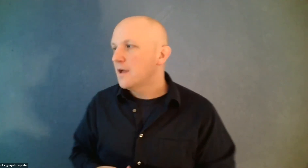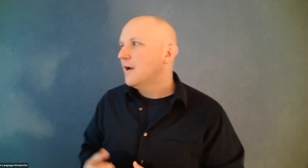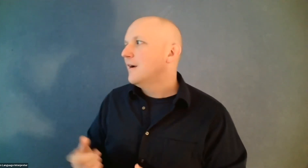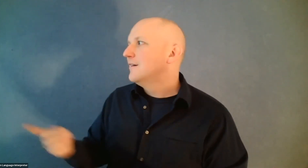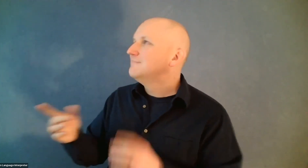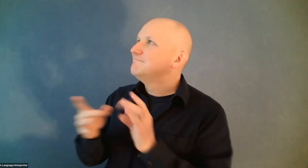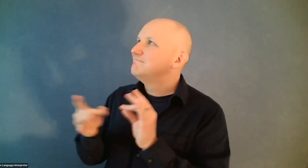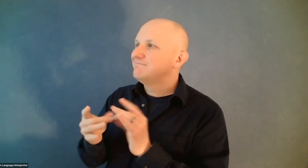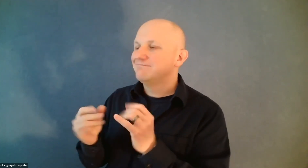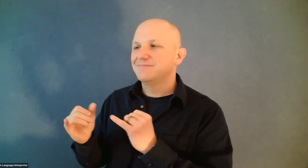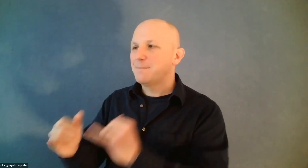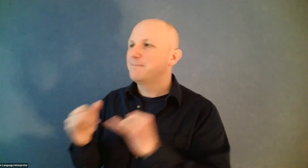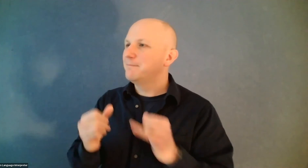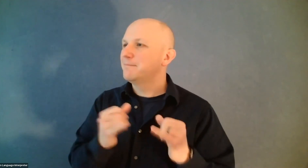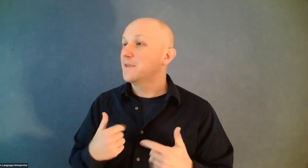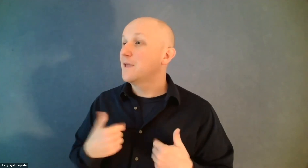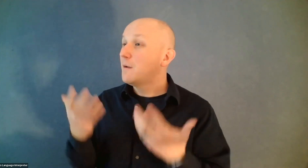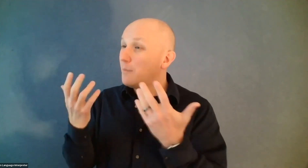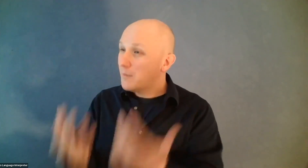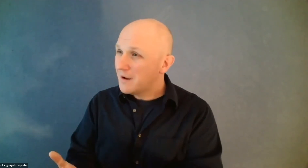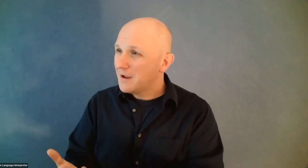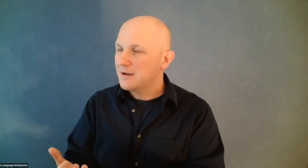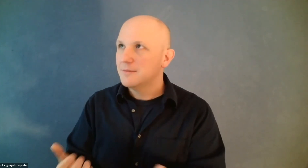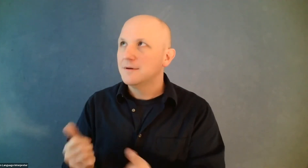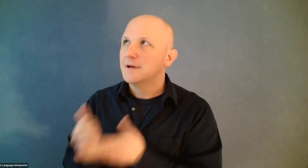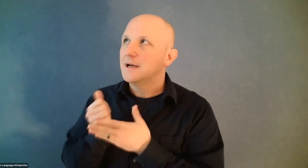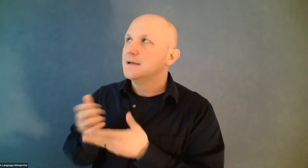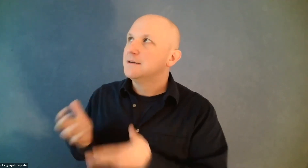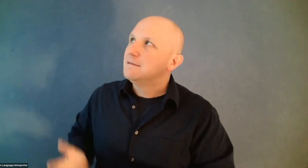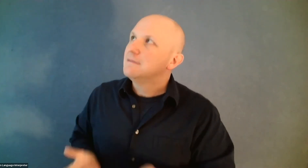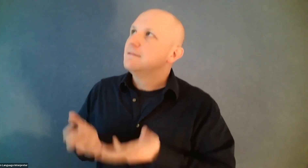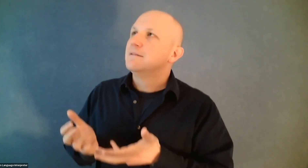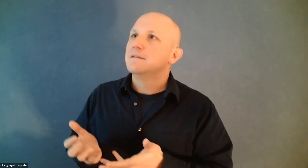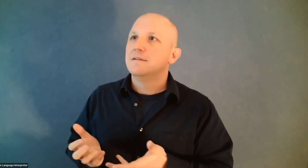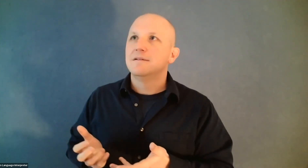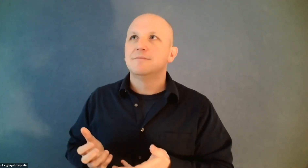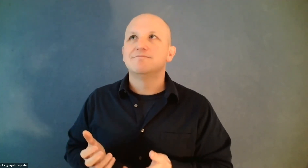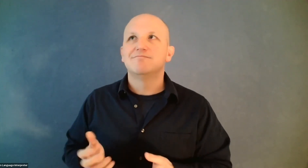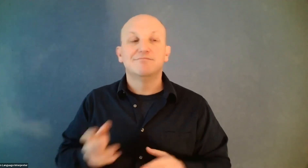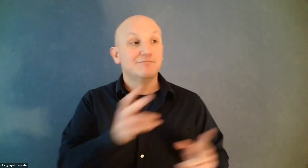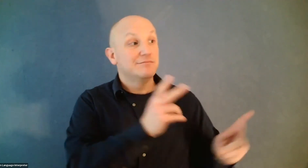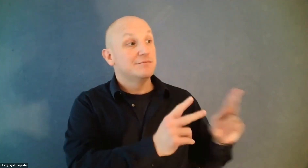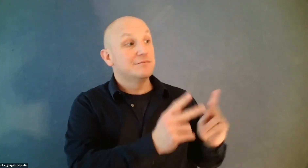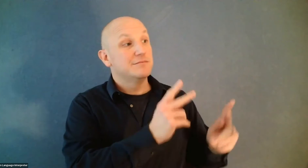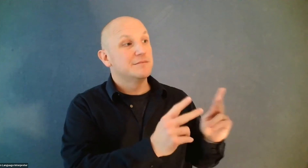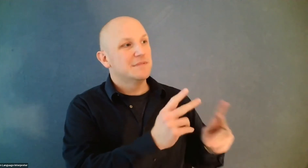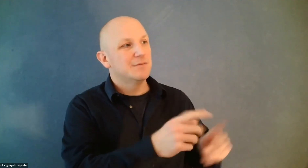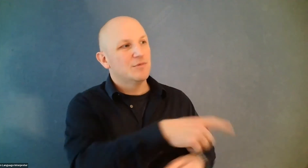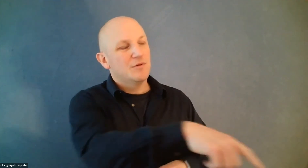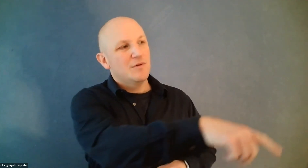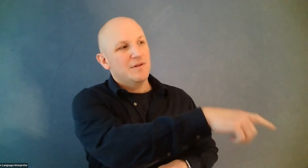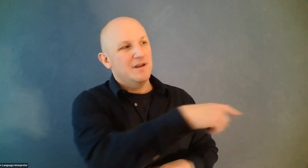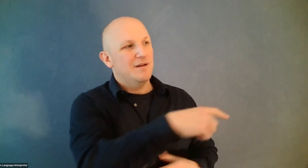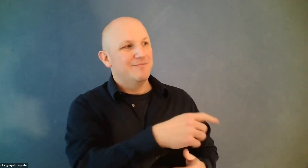but what really pushed me is dealing with it. Like I always, people try to get out of jury duty. I like going to